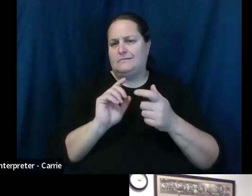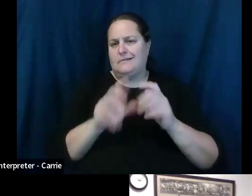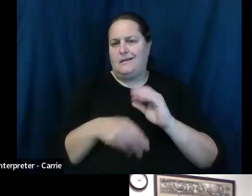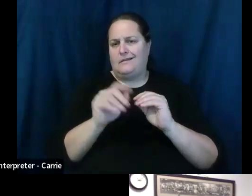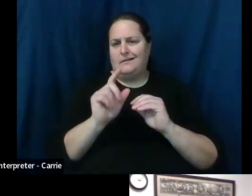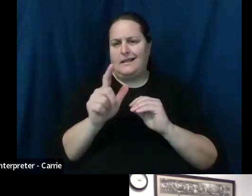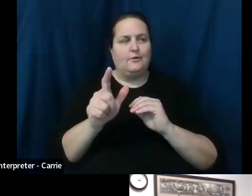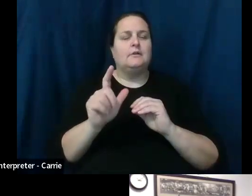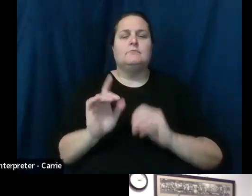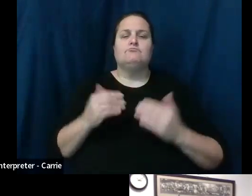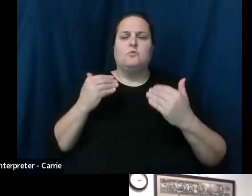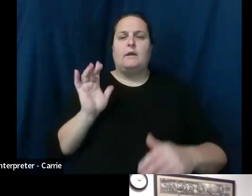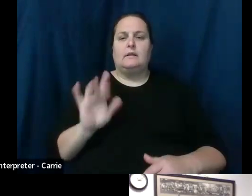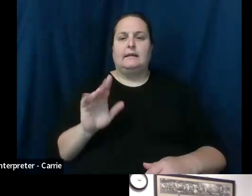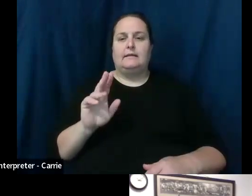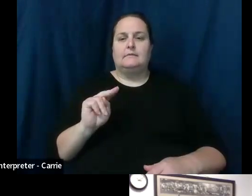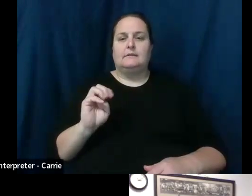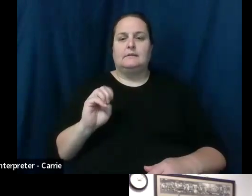you can click next.